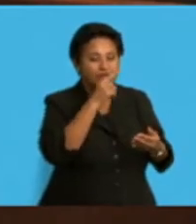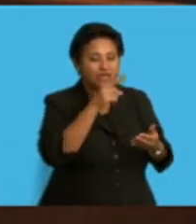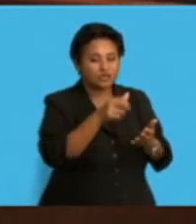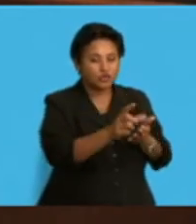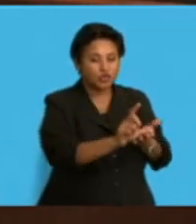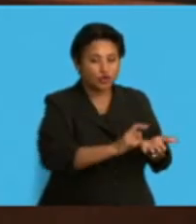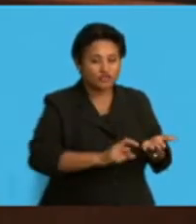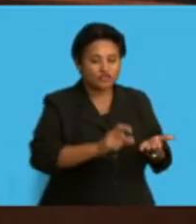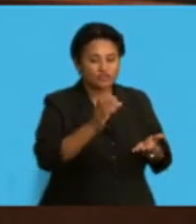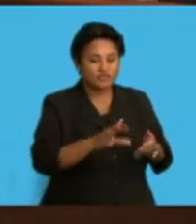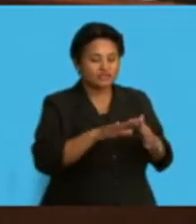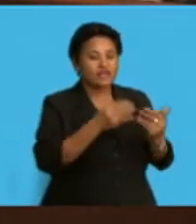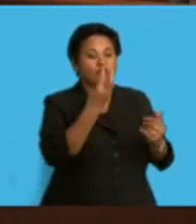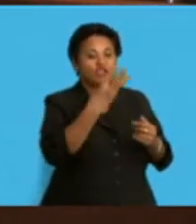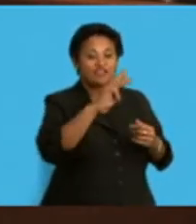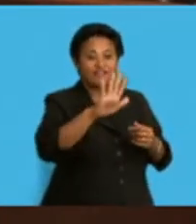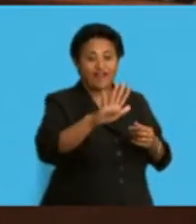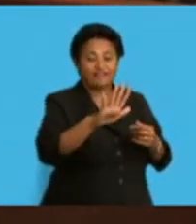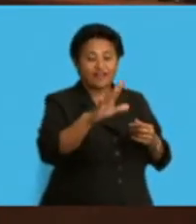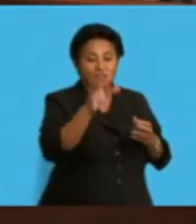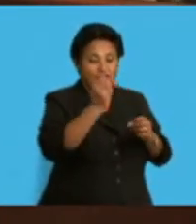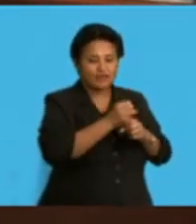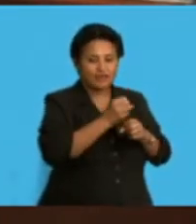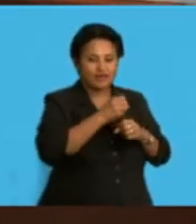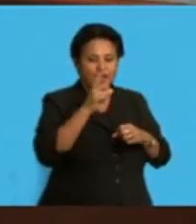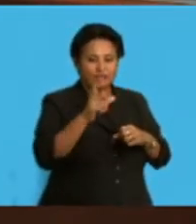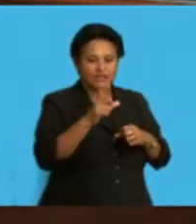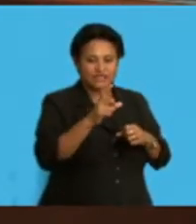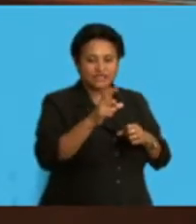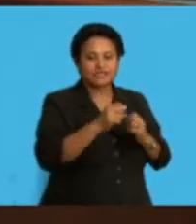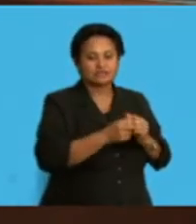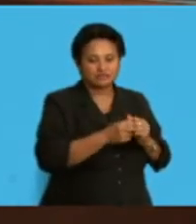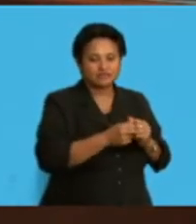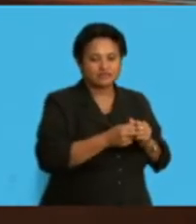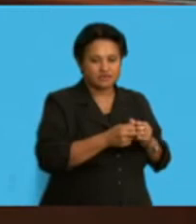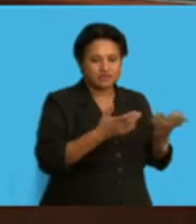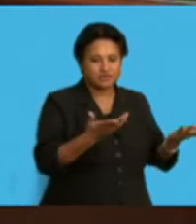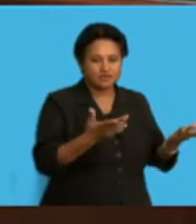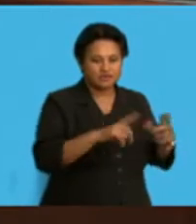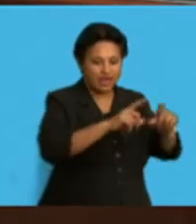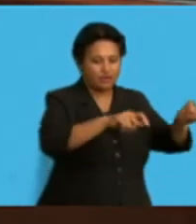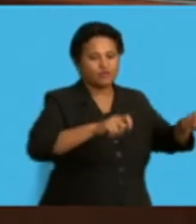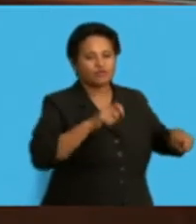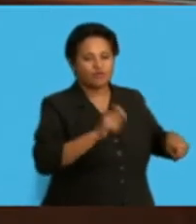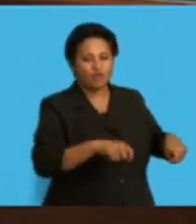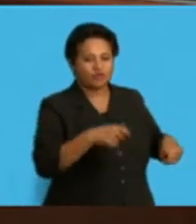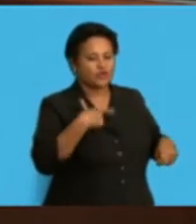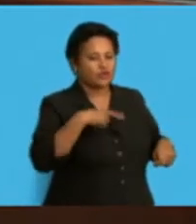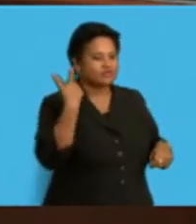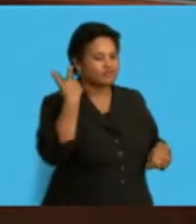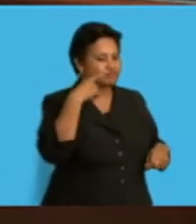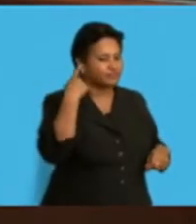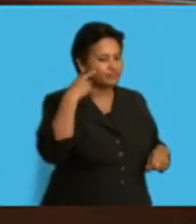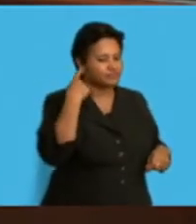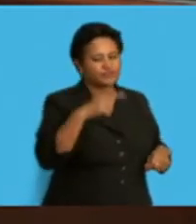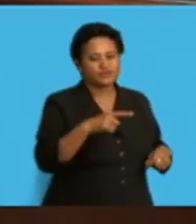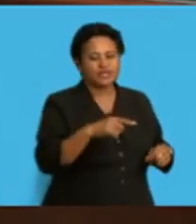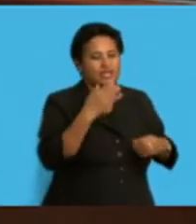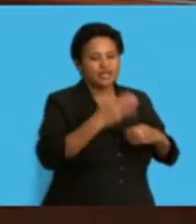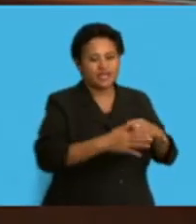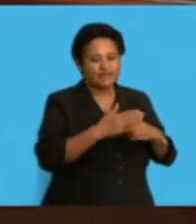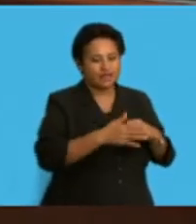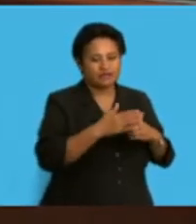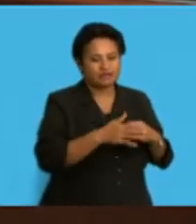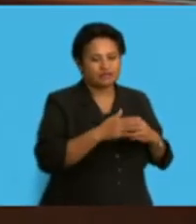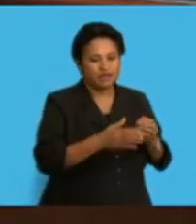35 companies have now been prosecuted for this violation and will continue to vigorously enforce the law. We've also discovered, for example, Madam Speaker,